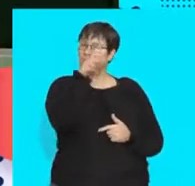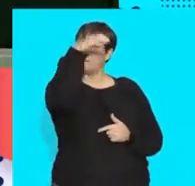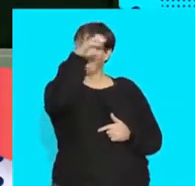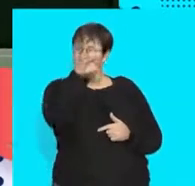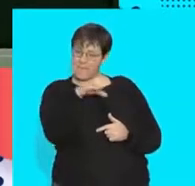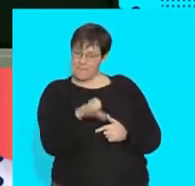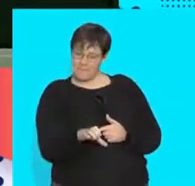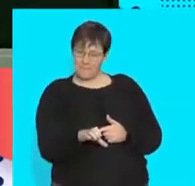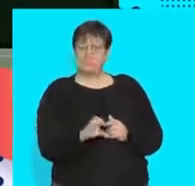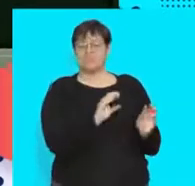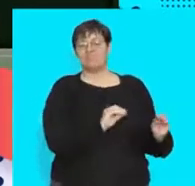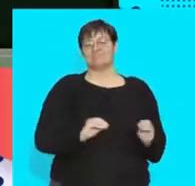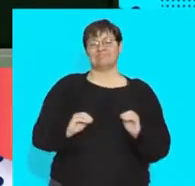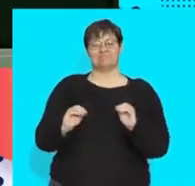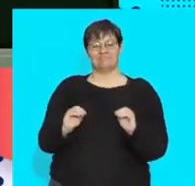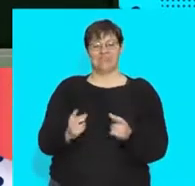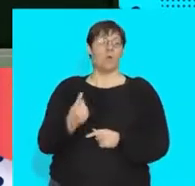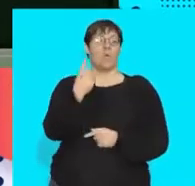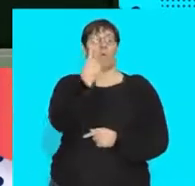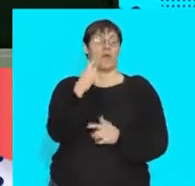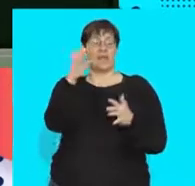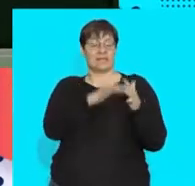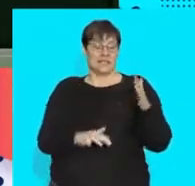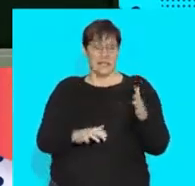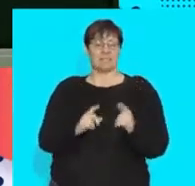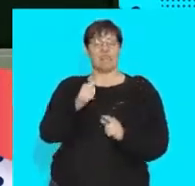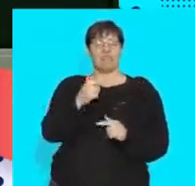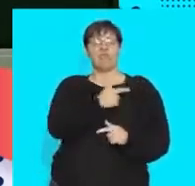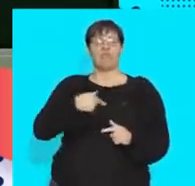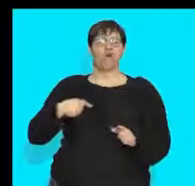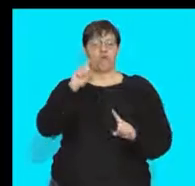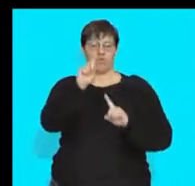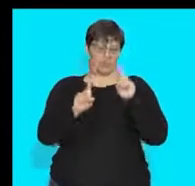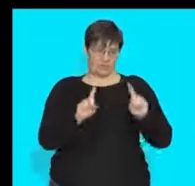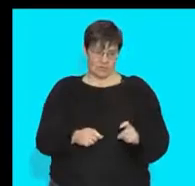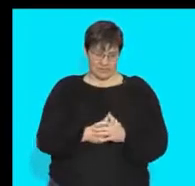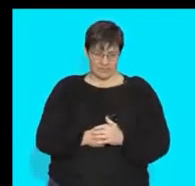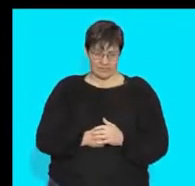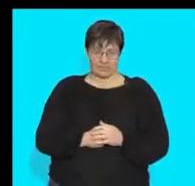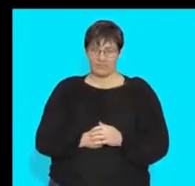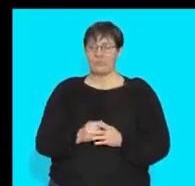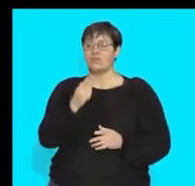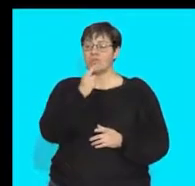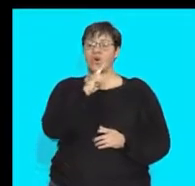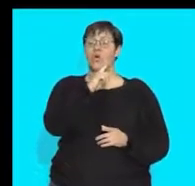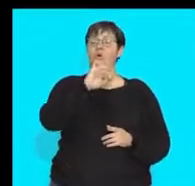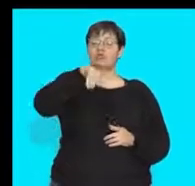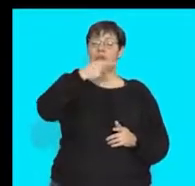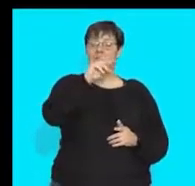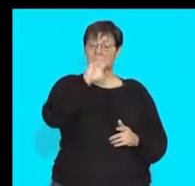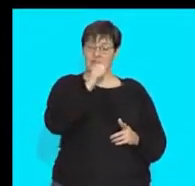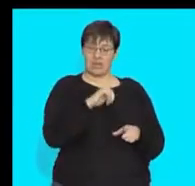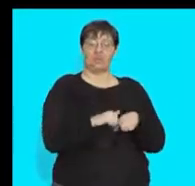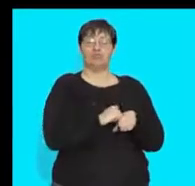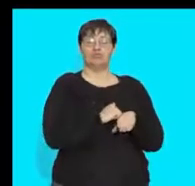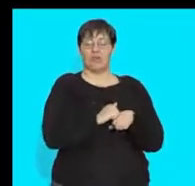put it into, instead of one essay, a few long questions. Right, so James is training for a race